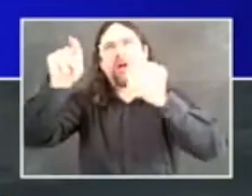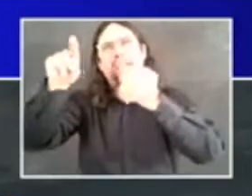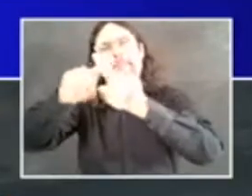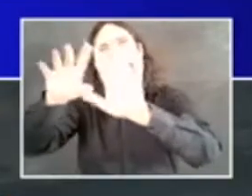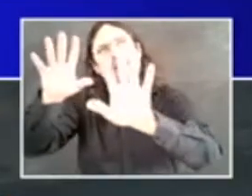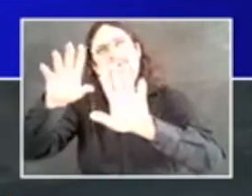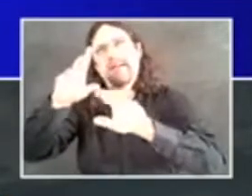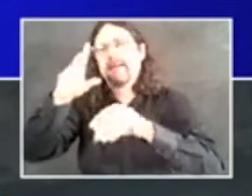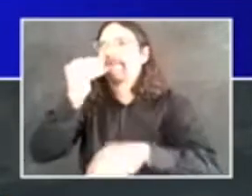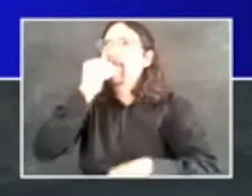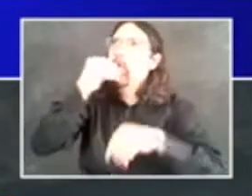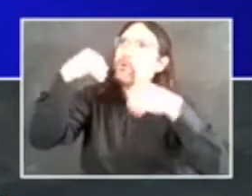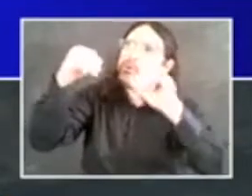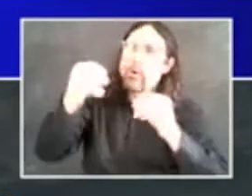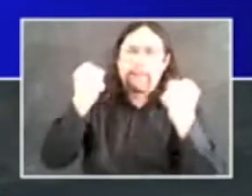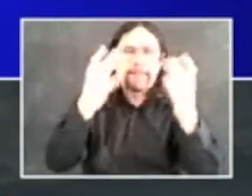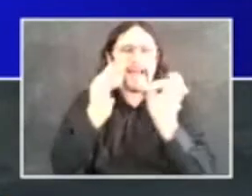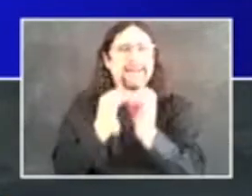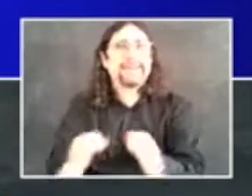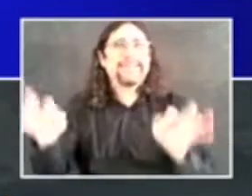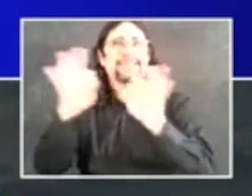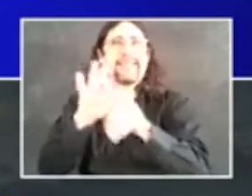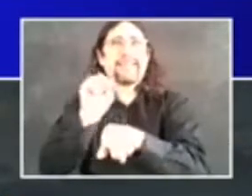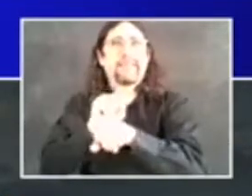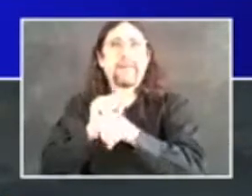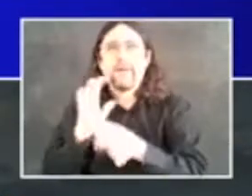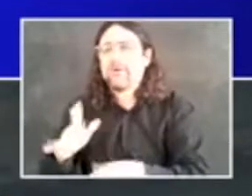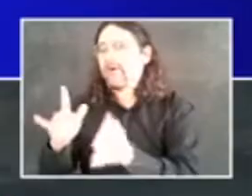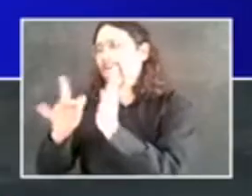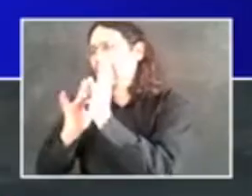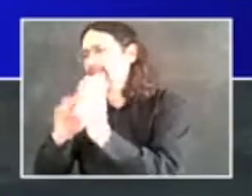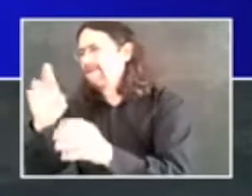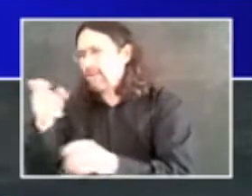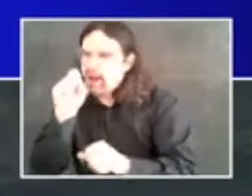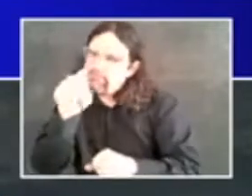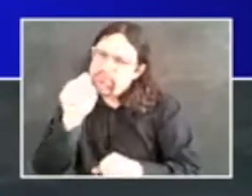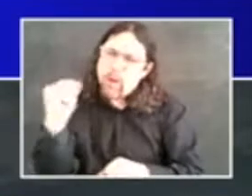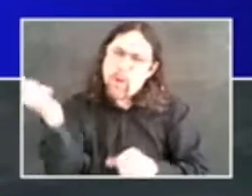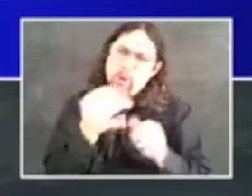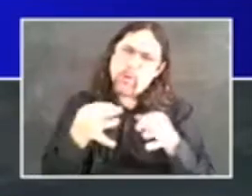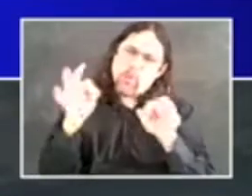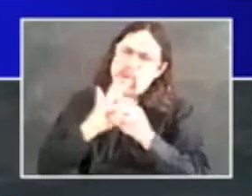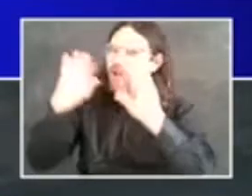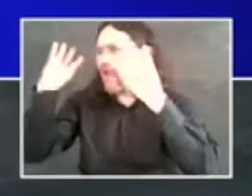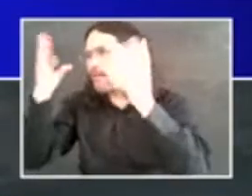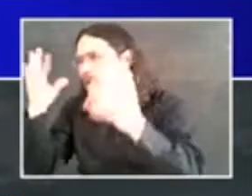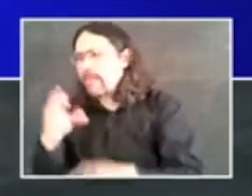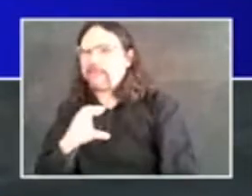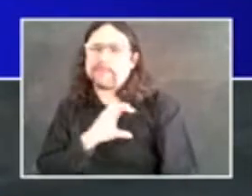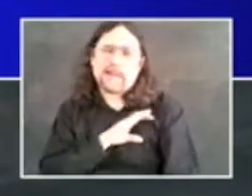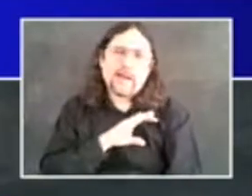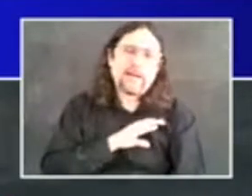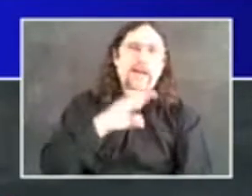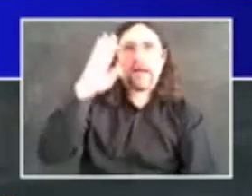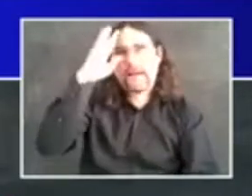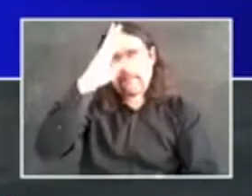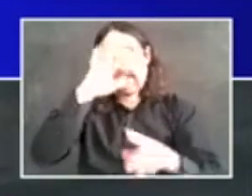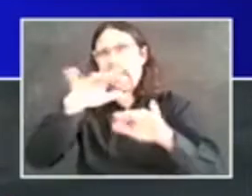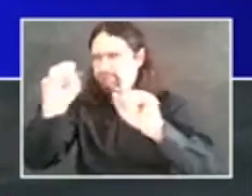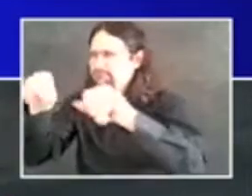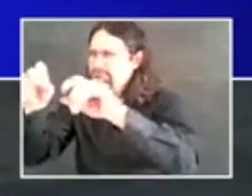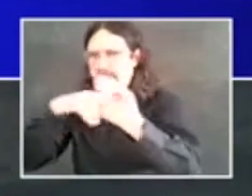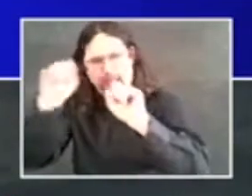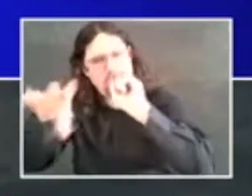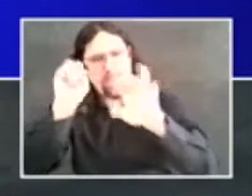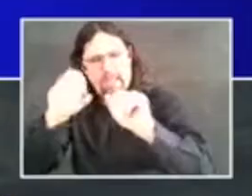and supermarkets and pharmacies, all the people out there doing such important work. But let's talk about the people who actually help us